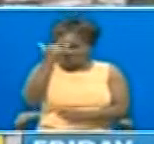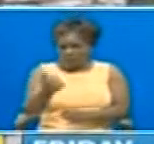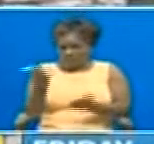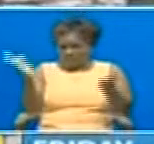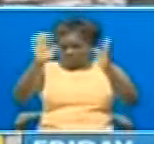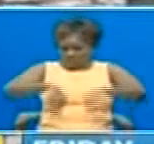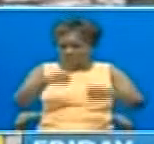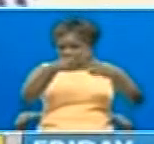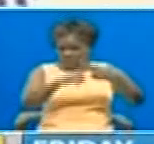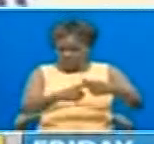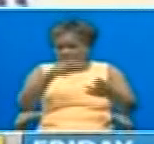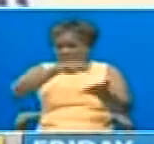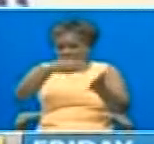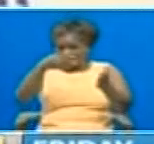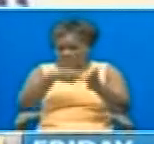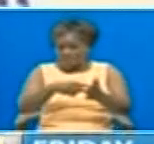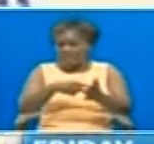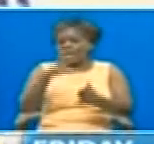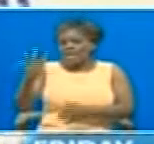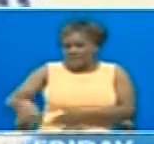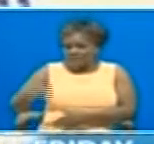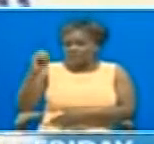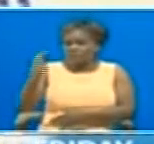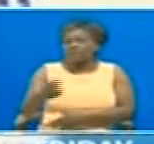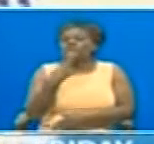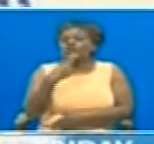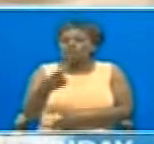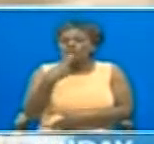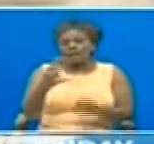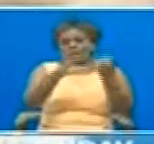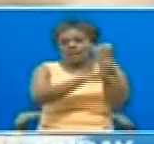collapse of the miller could spark major price hikes for sugar in the country.